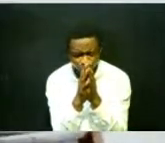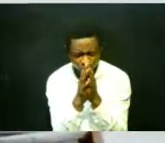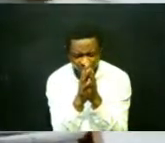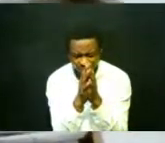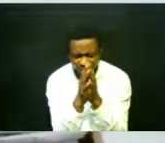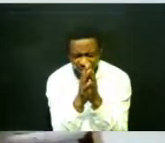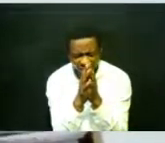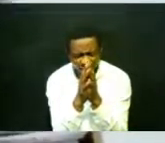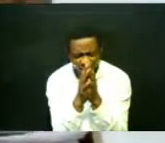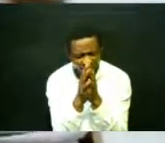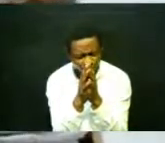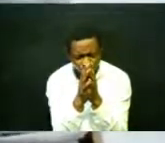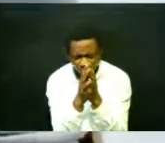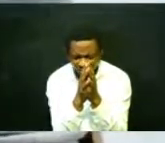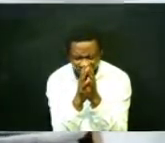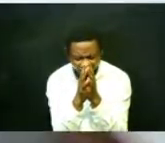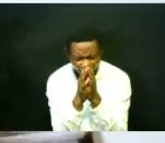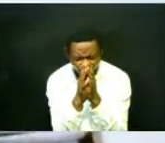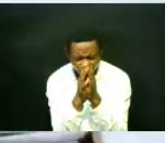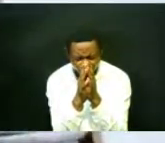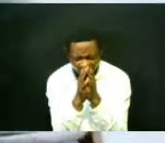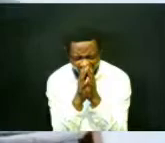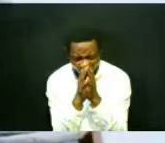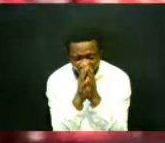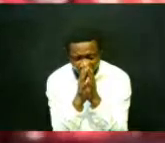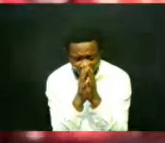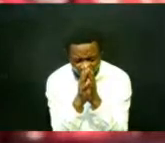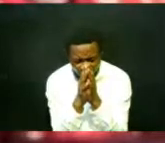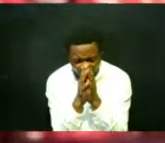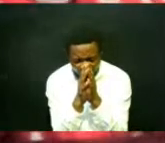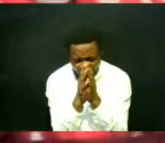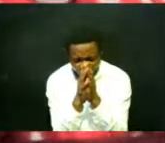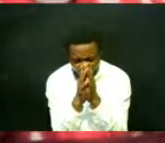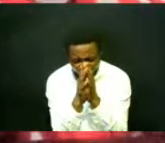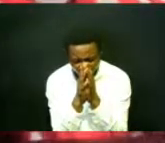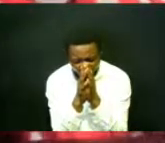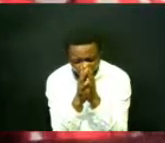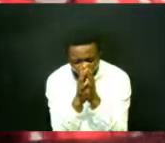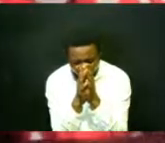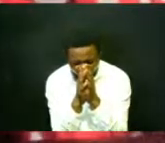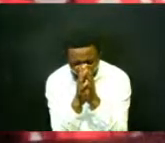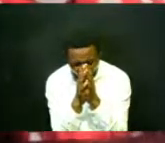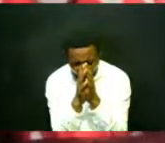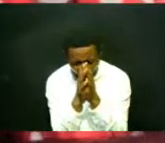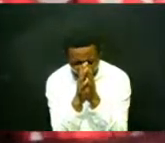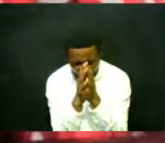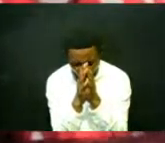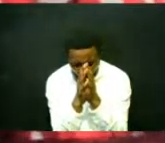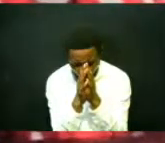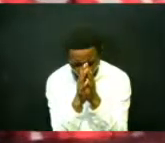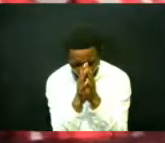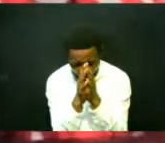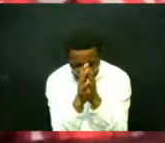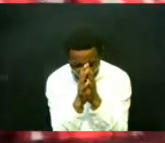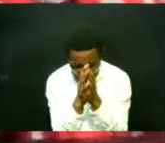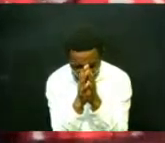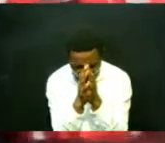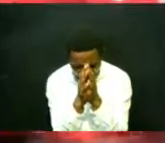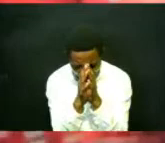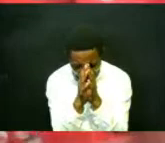May the Lord step into your mouth and bring you to the place of destiny. May such things happen to